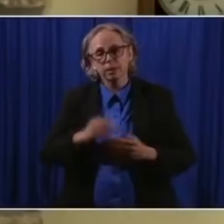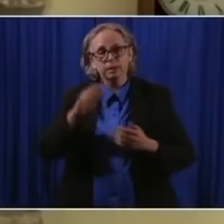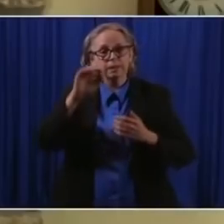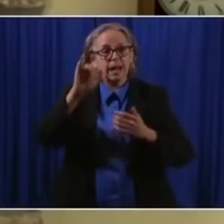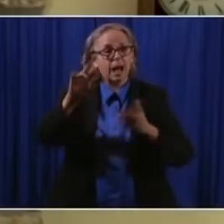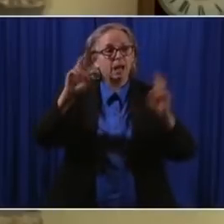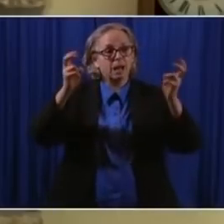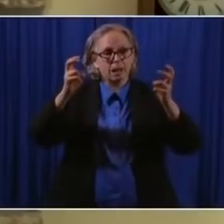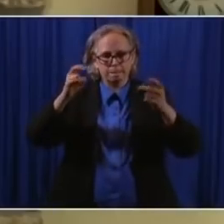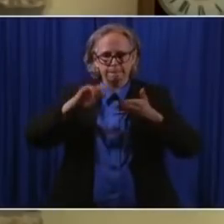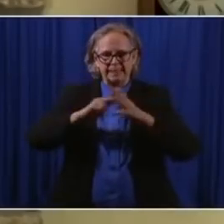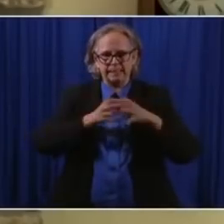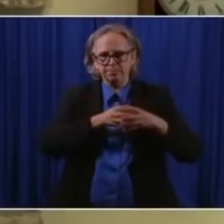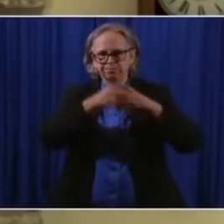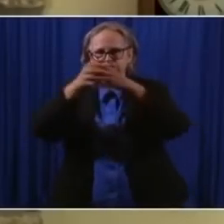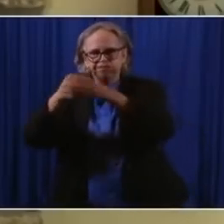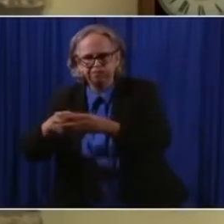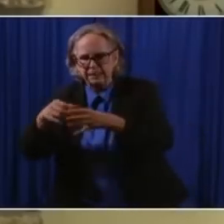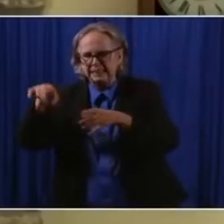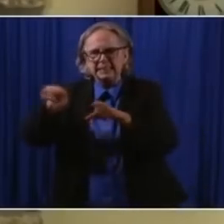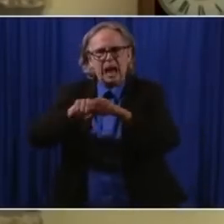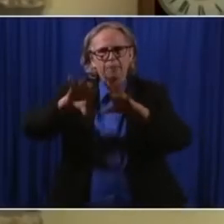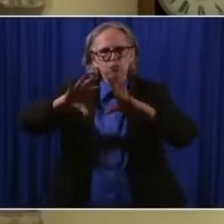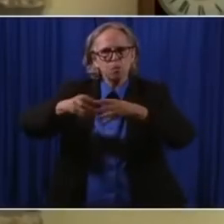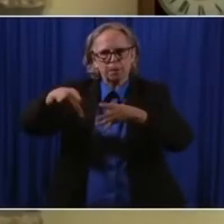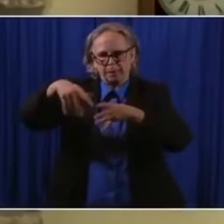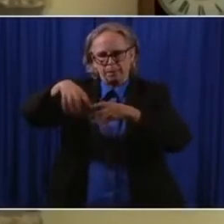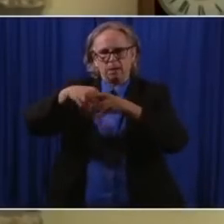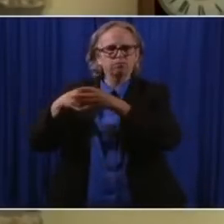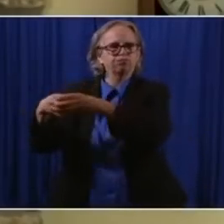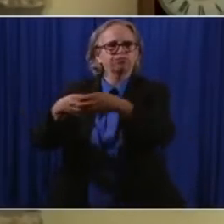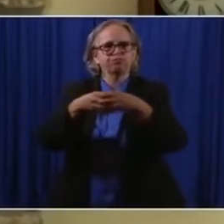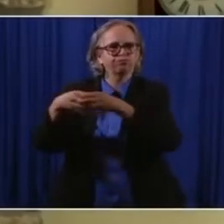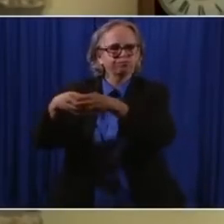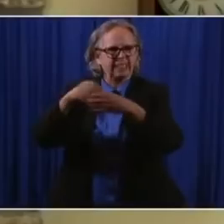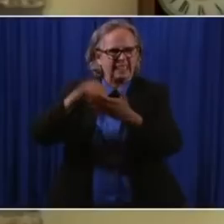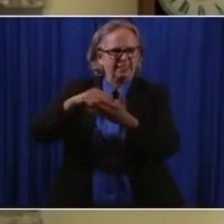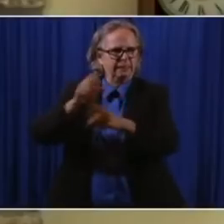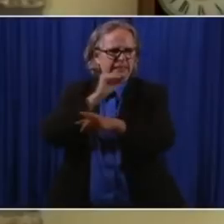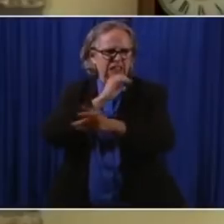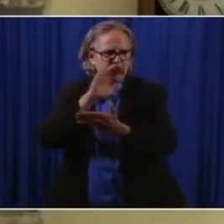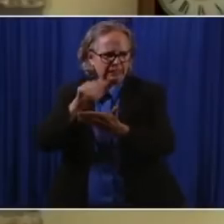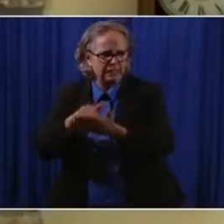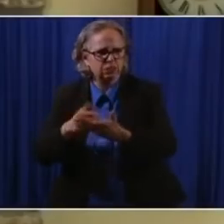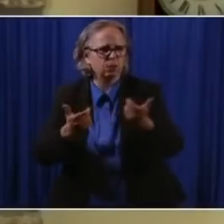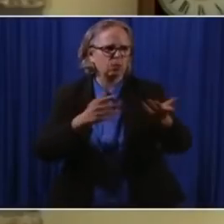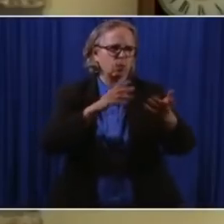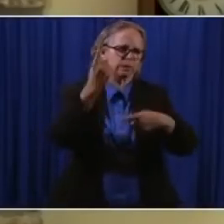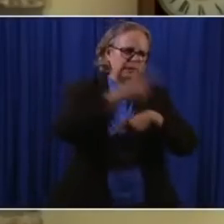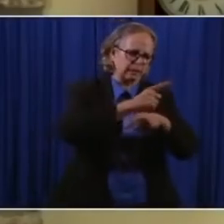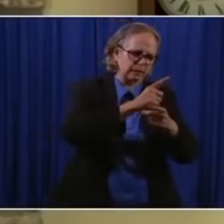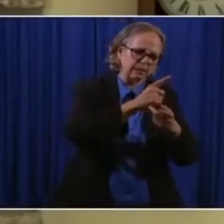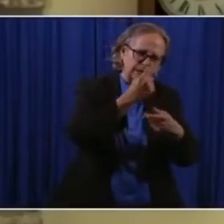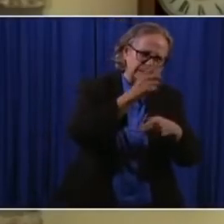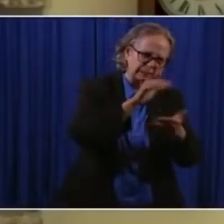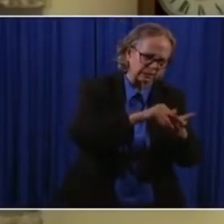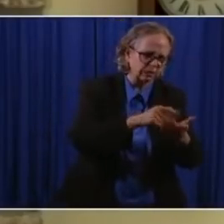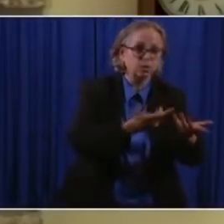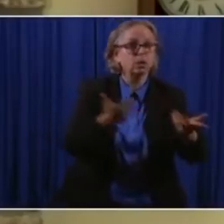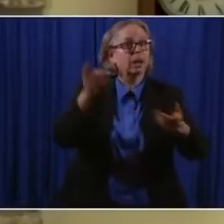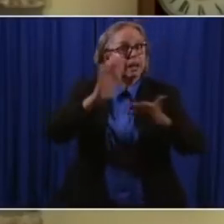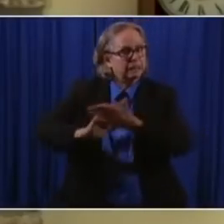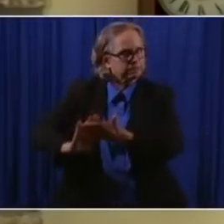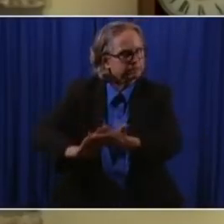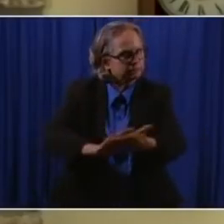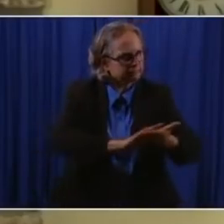to reduce contact. Next, implement CDC guidance for cleaning, disinfecting, and sanitizing. Adult day centers and